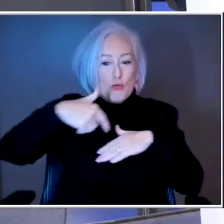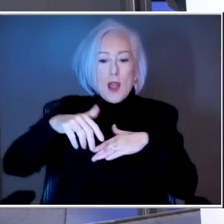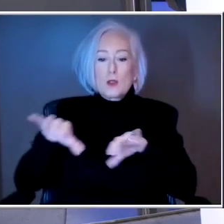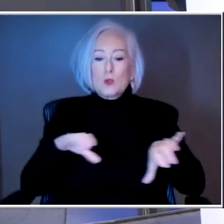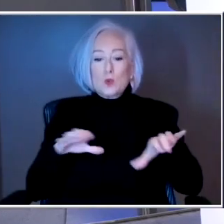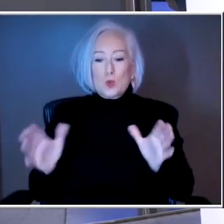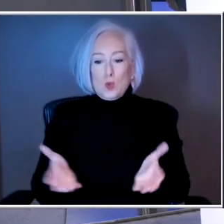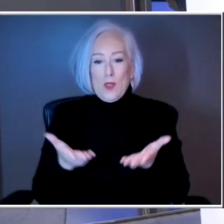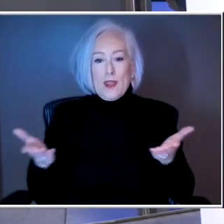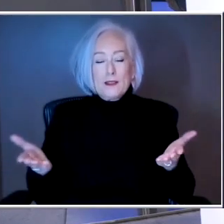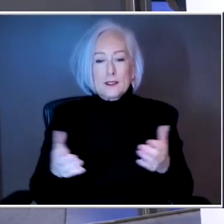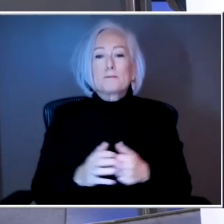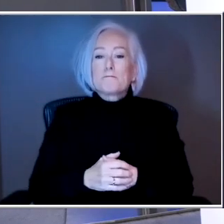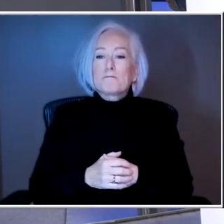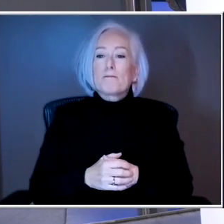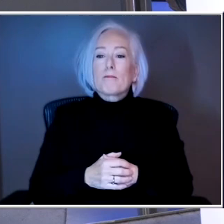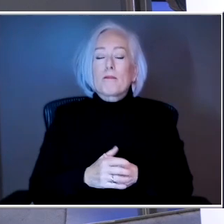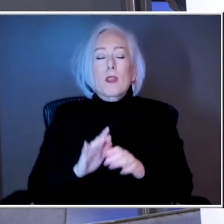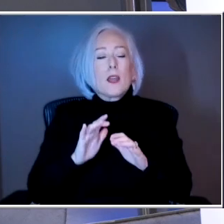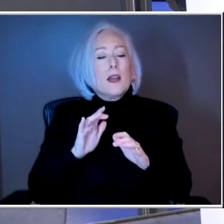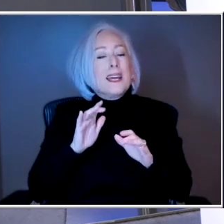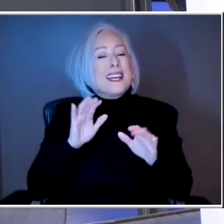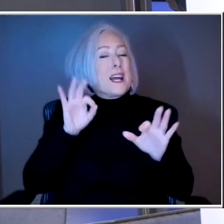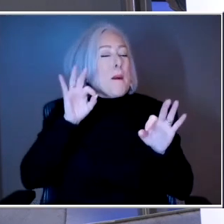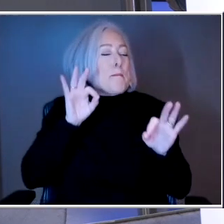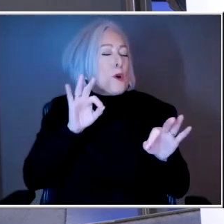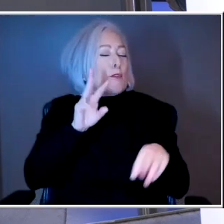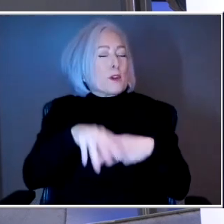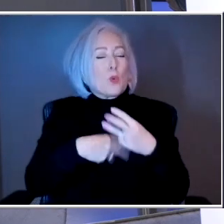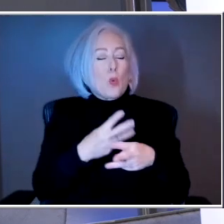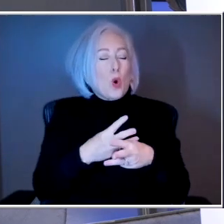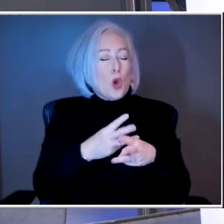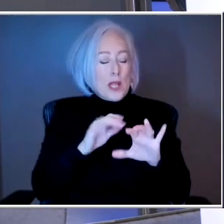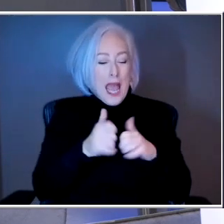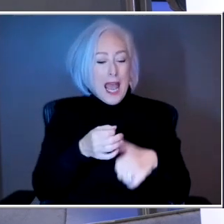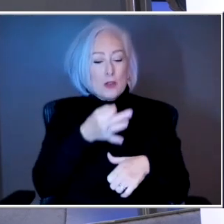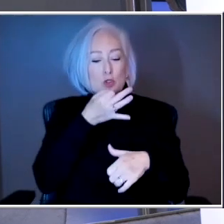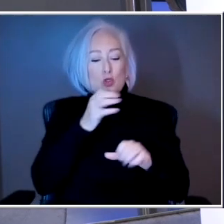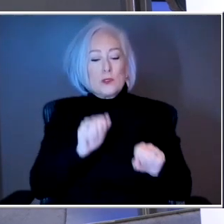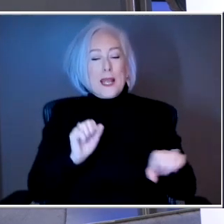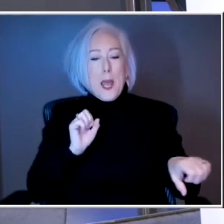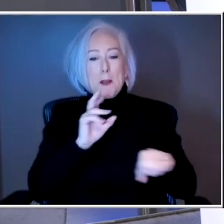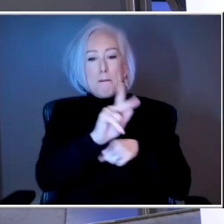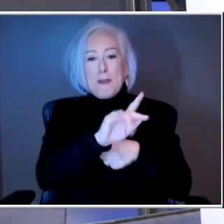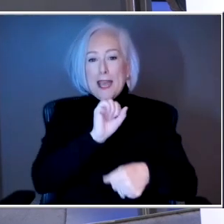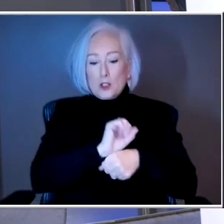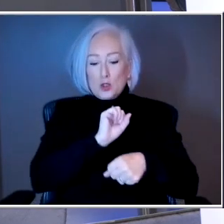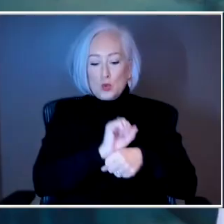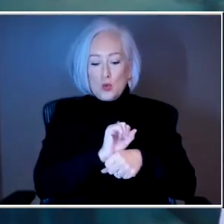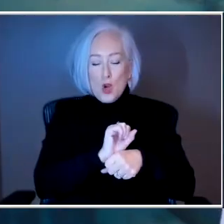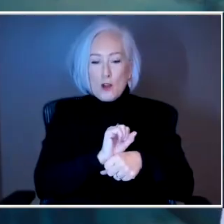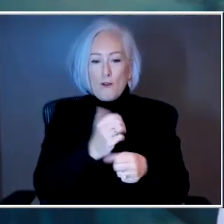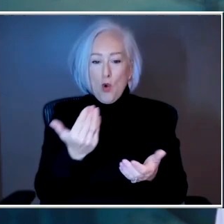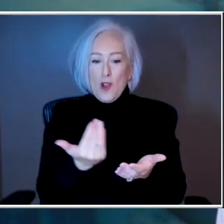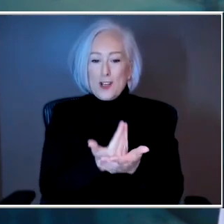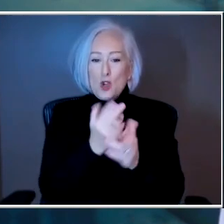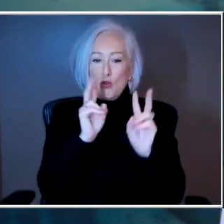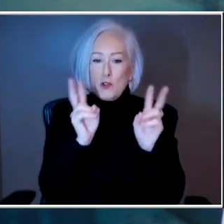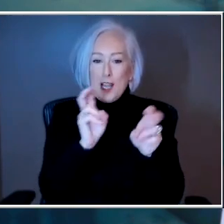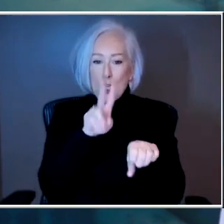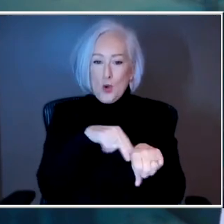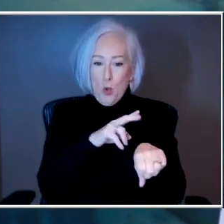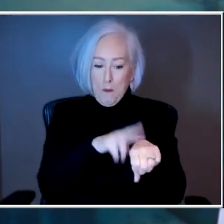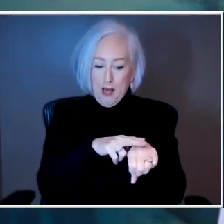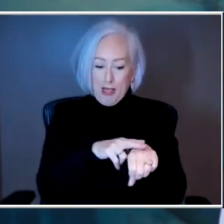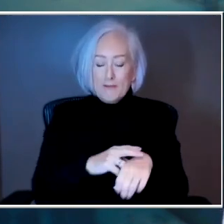world, how soon can Yeah. they get back to work and regular life, or Yes. their new normal, their new good normal? It depends on the type of surgery and their type of